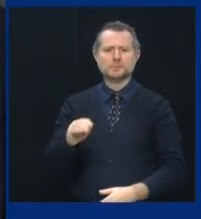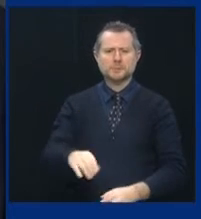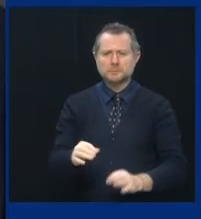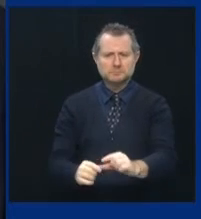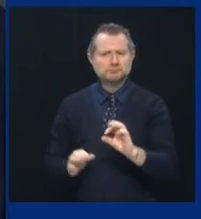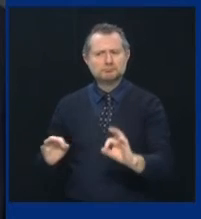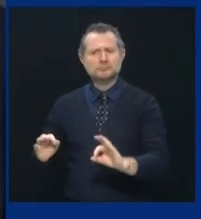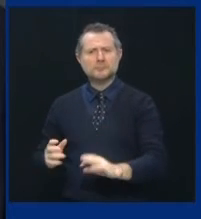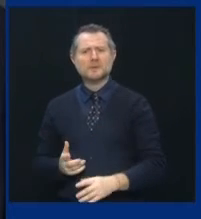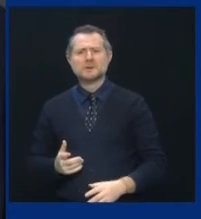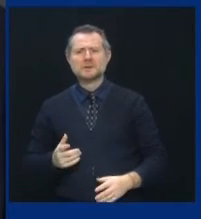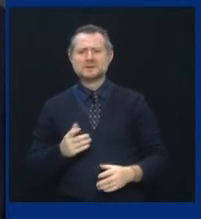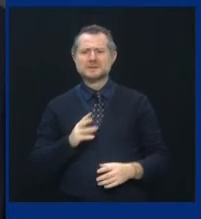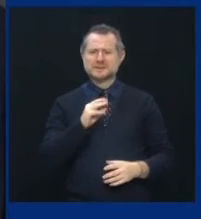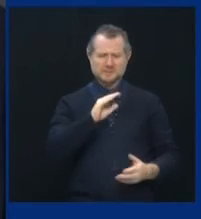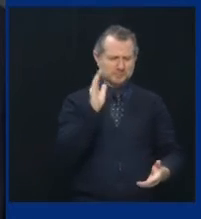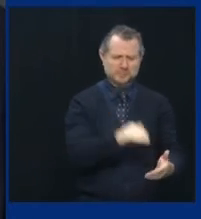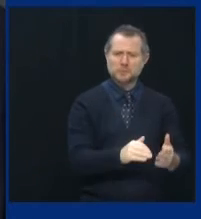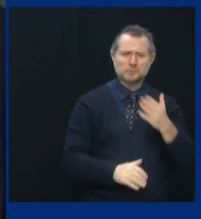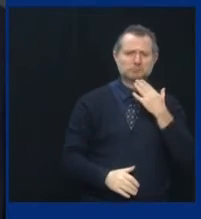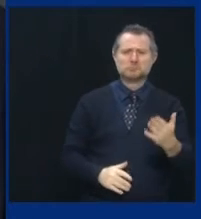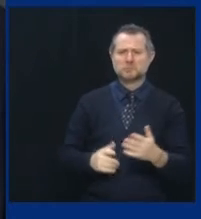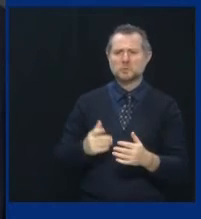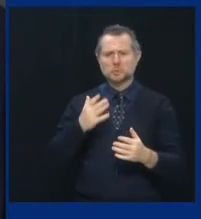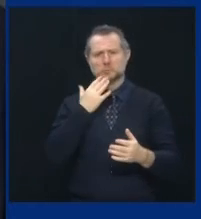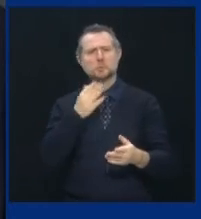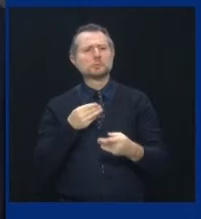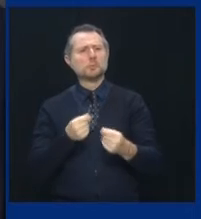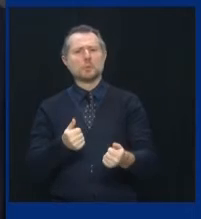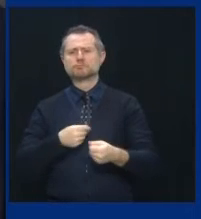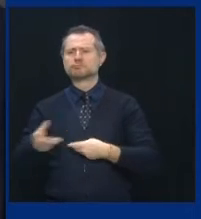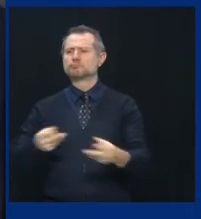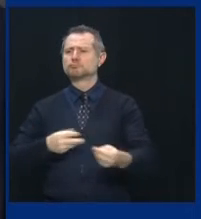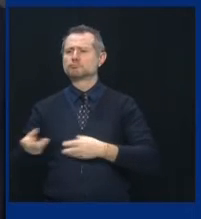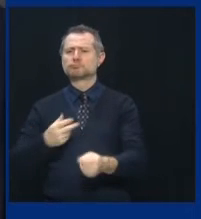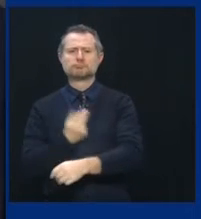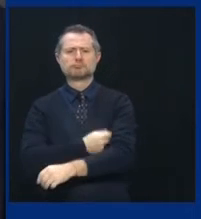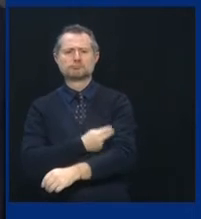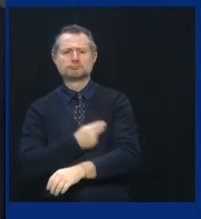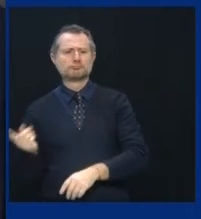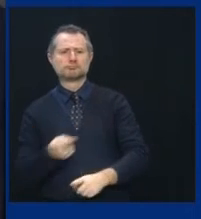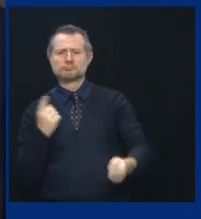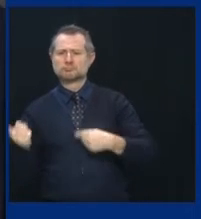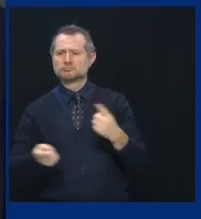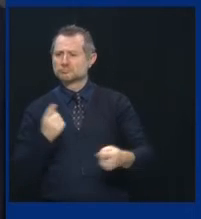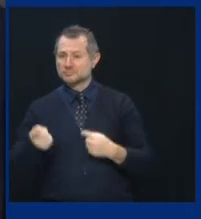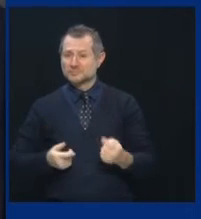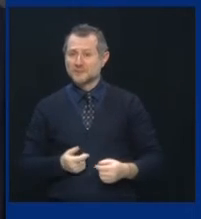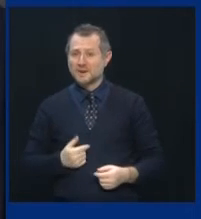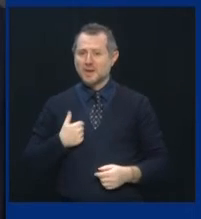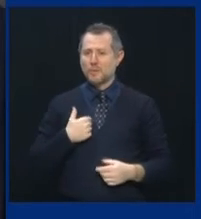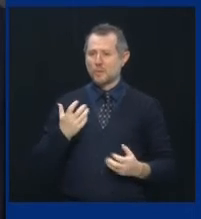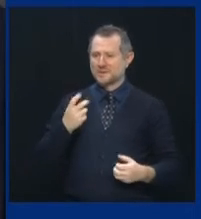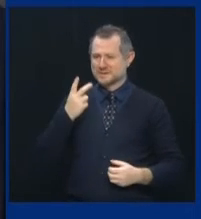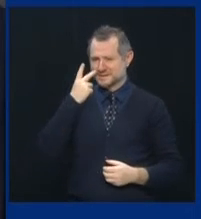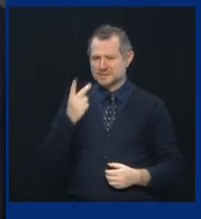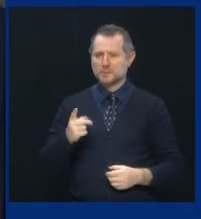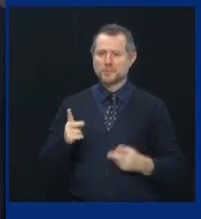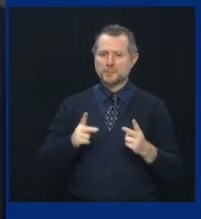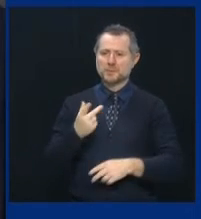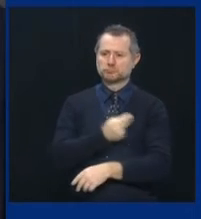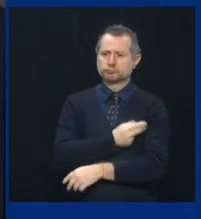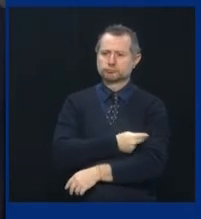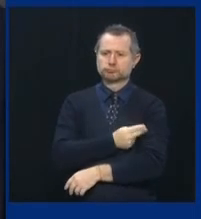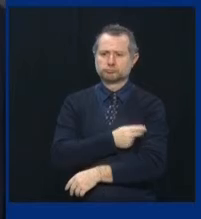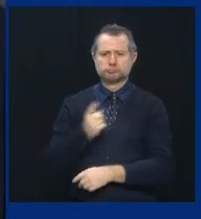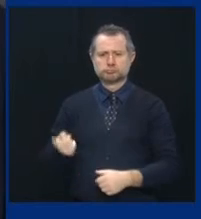60% of the allocation. They're much better at administering. I want to get needles in the arms, and I want to get that done